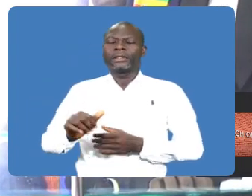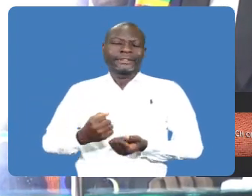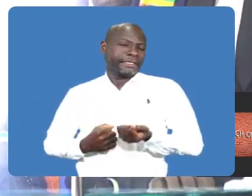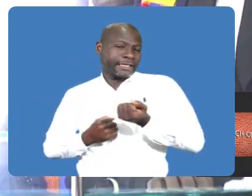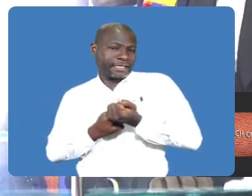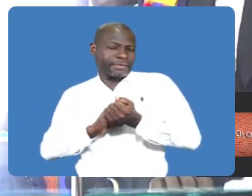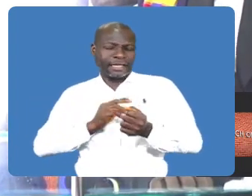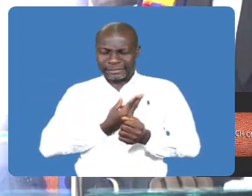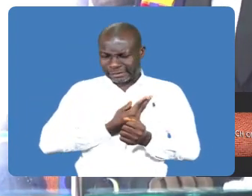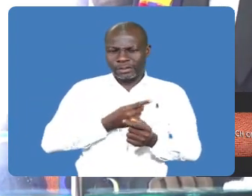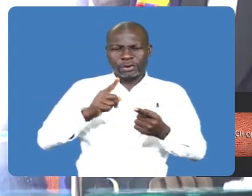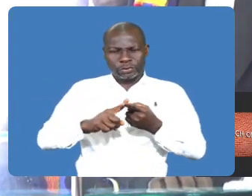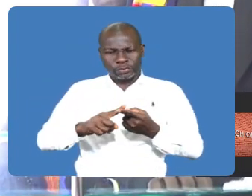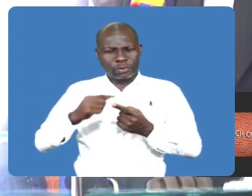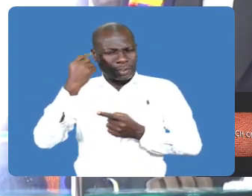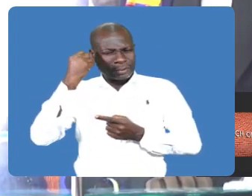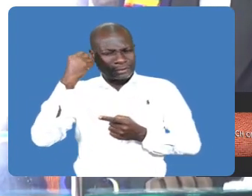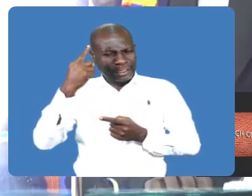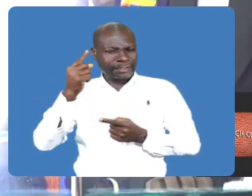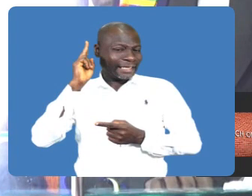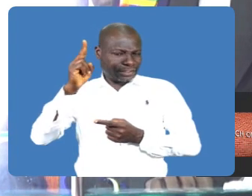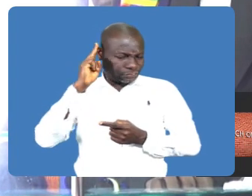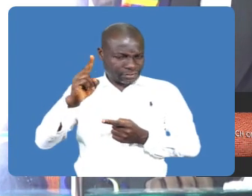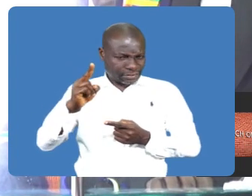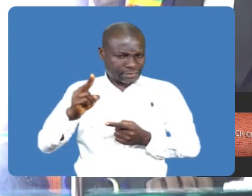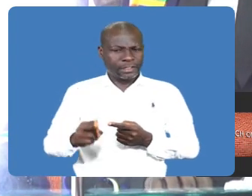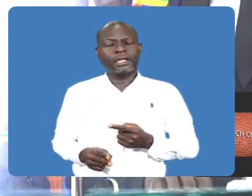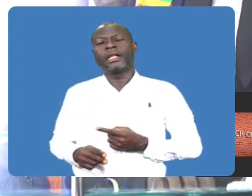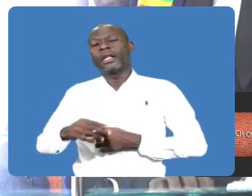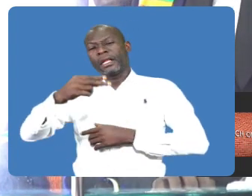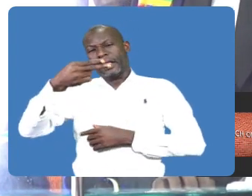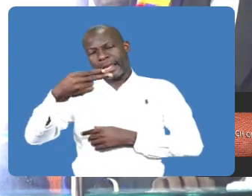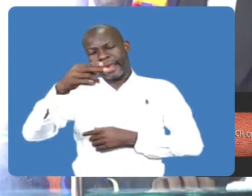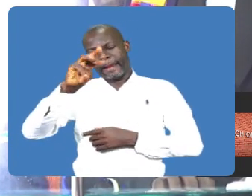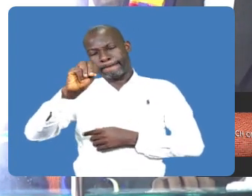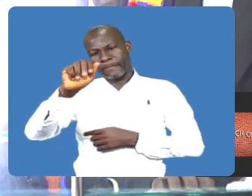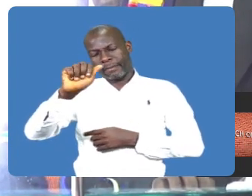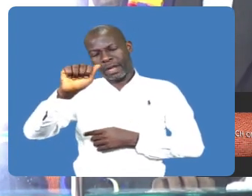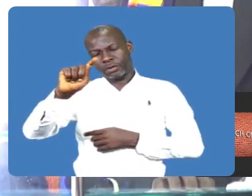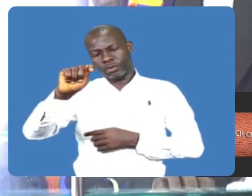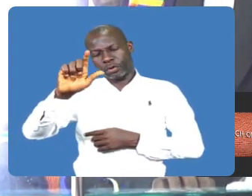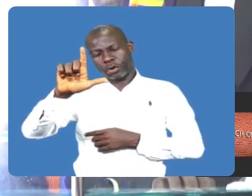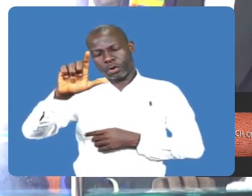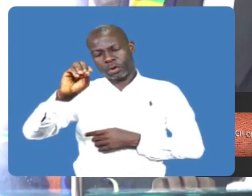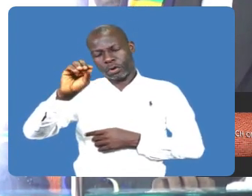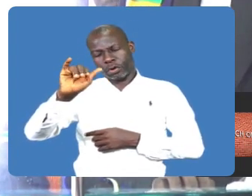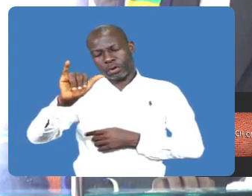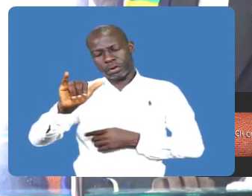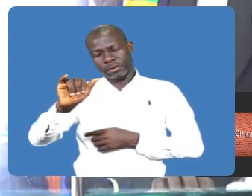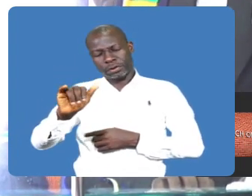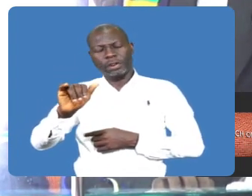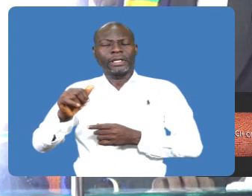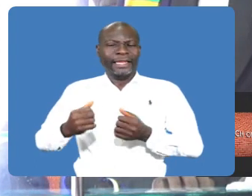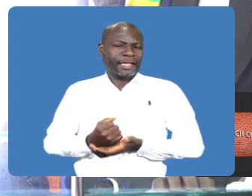Christ. Pneumatology helps us to understand the Holy Spirit. Prophet helps us to understand